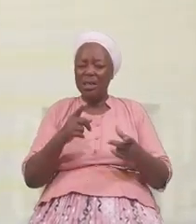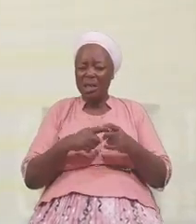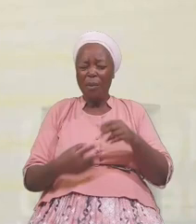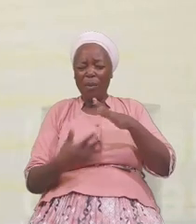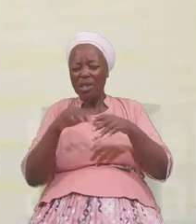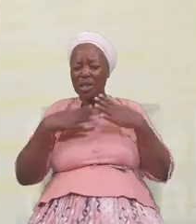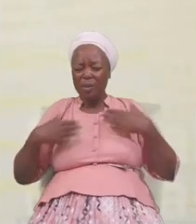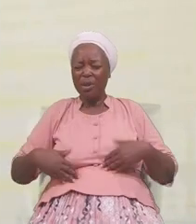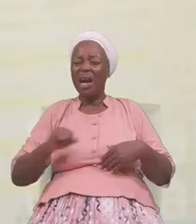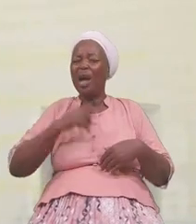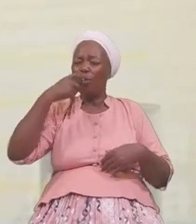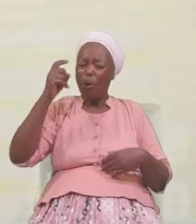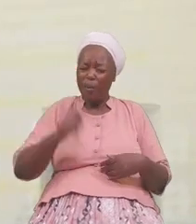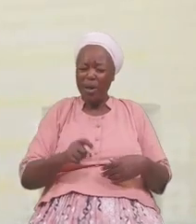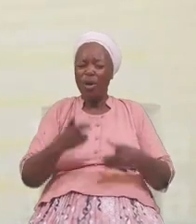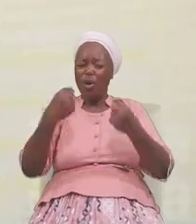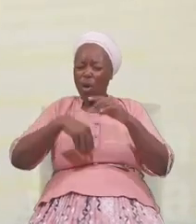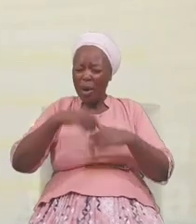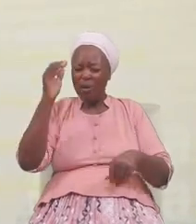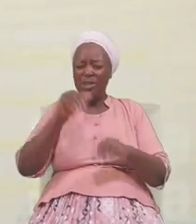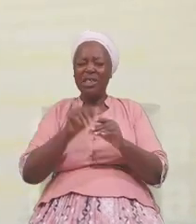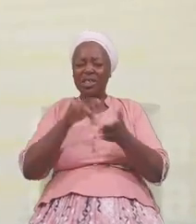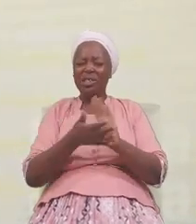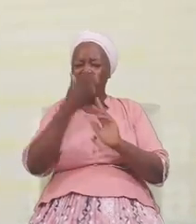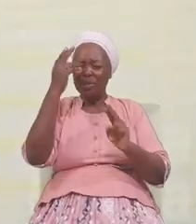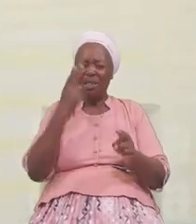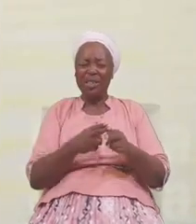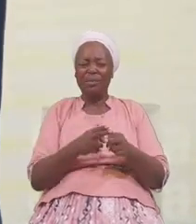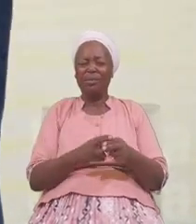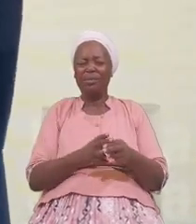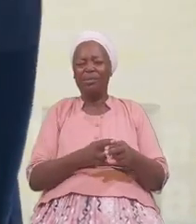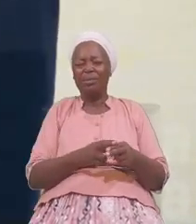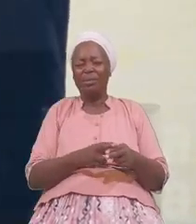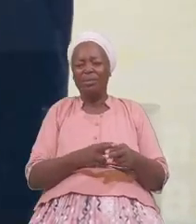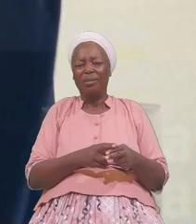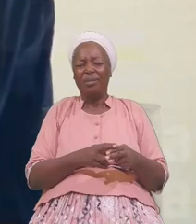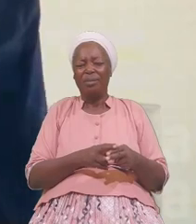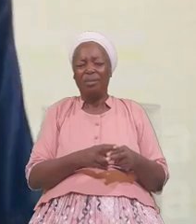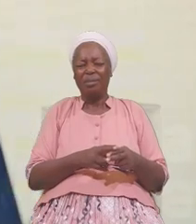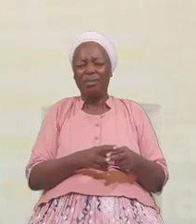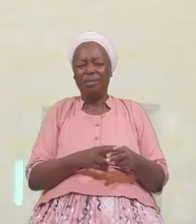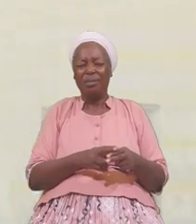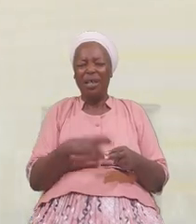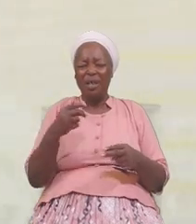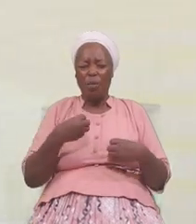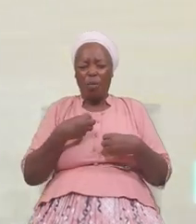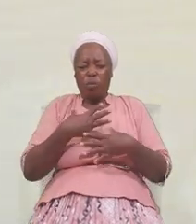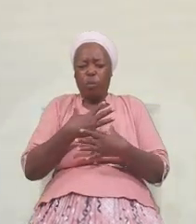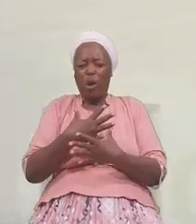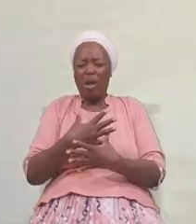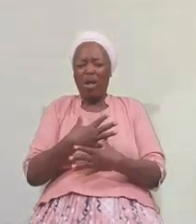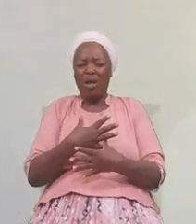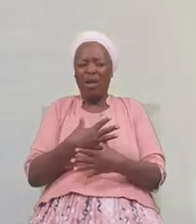body, I command, come out in Jesus' name. The swelling,